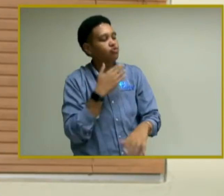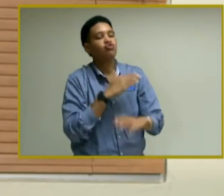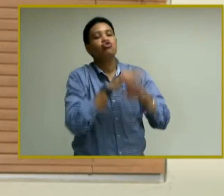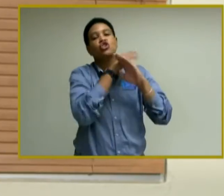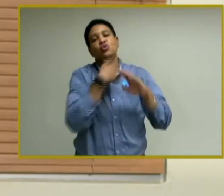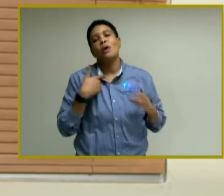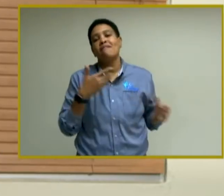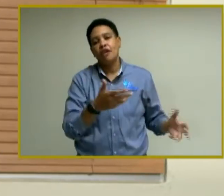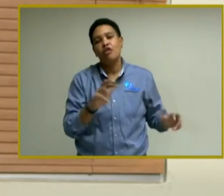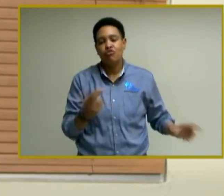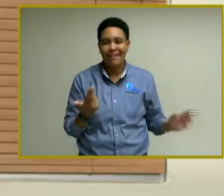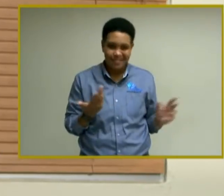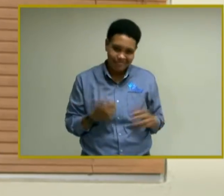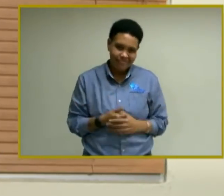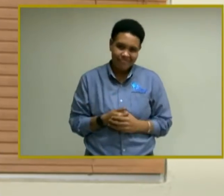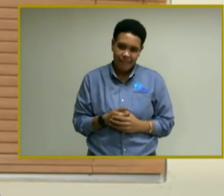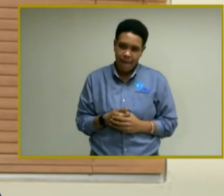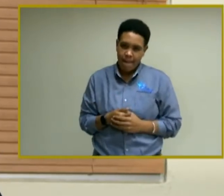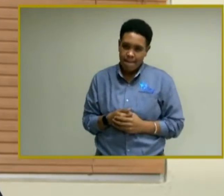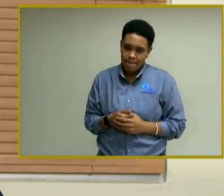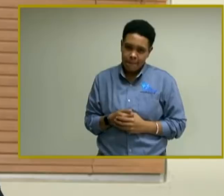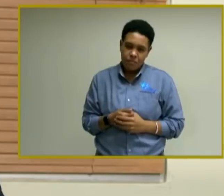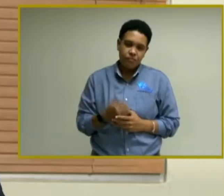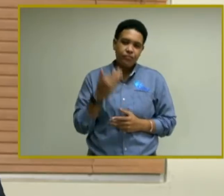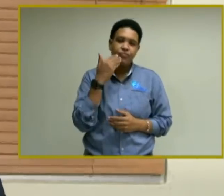have in place.